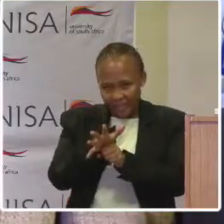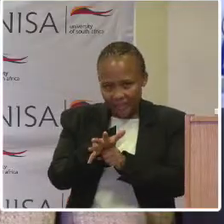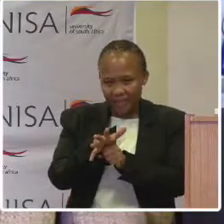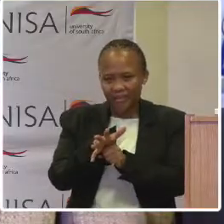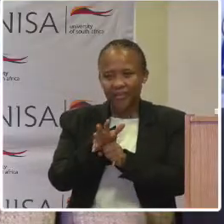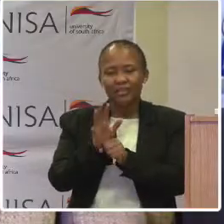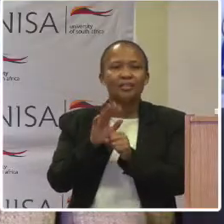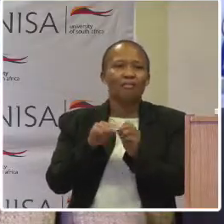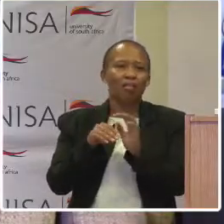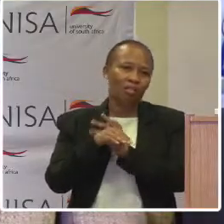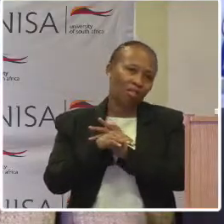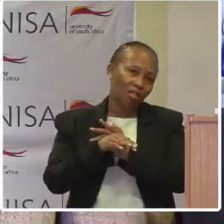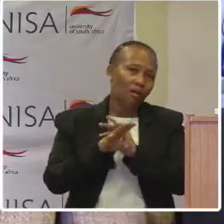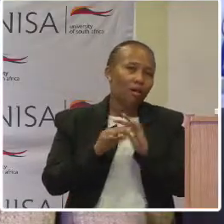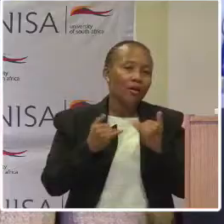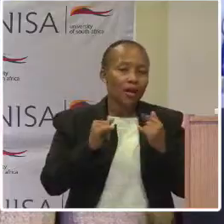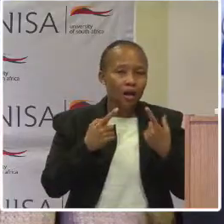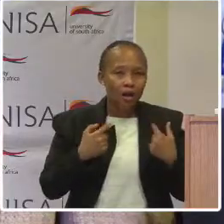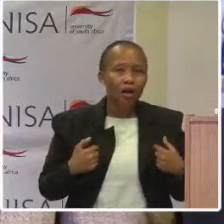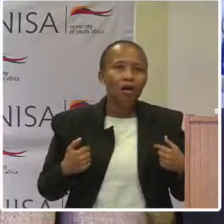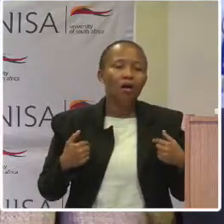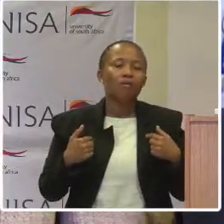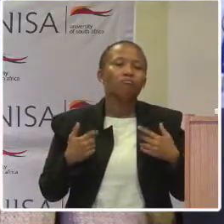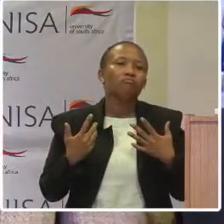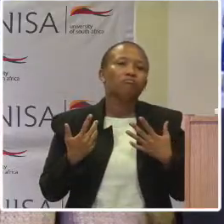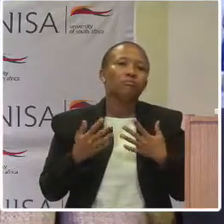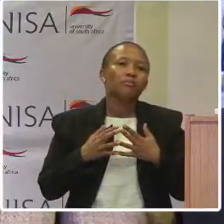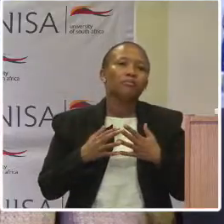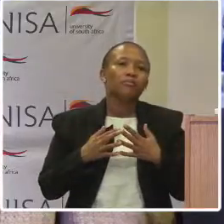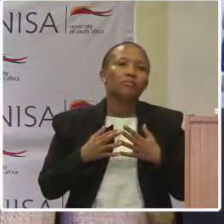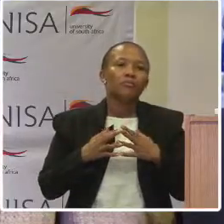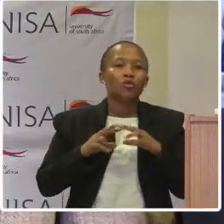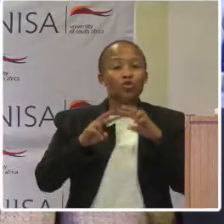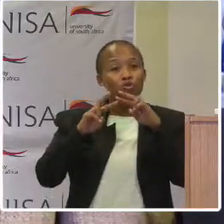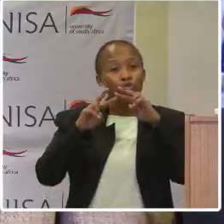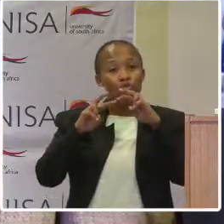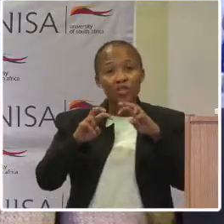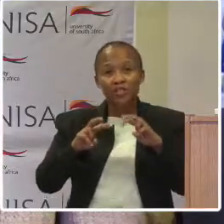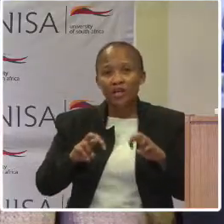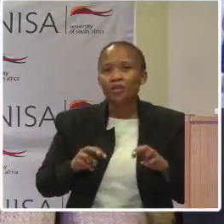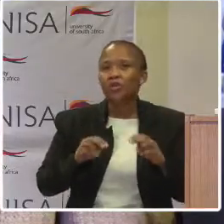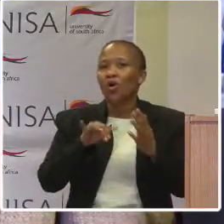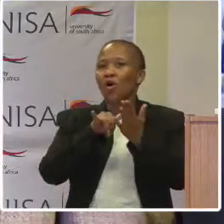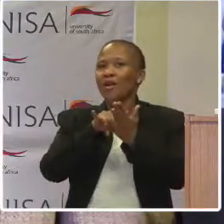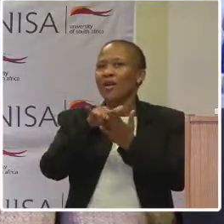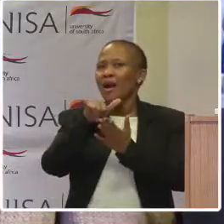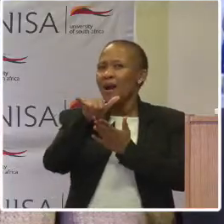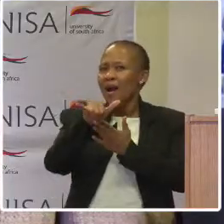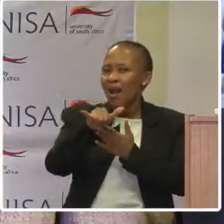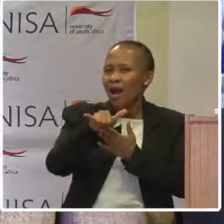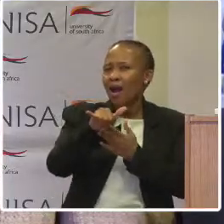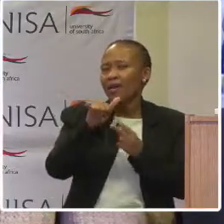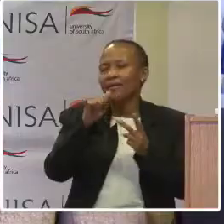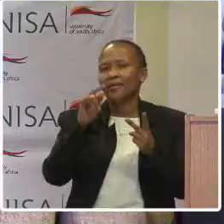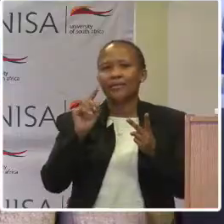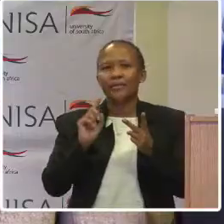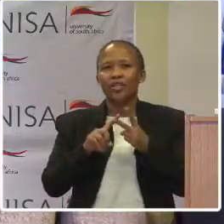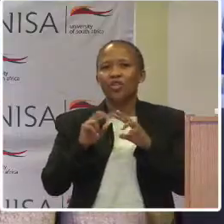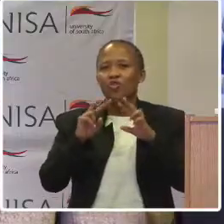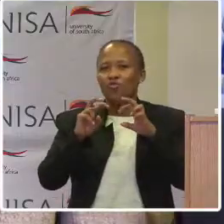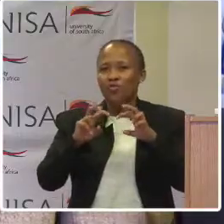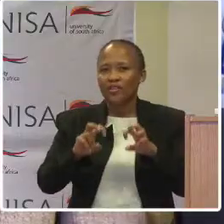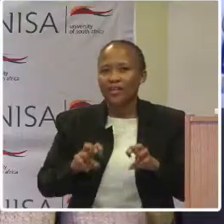that capability. We're doing a whole lot of research on aerodynamics, research on